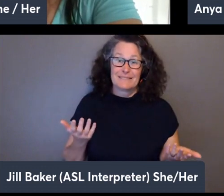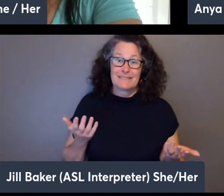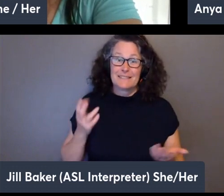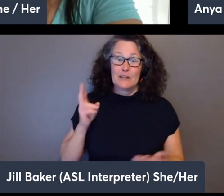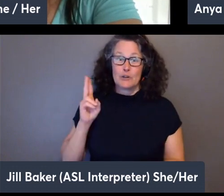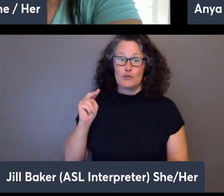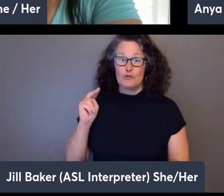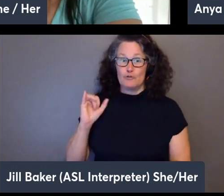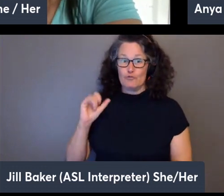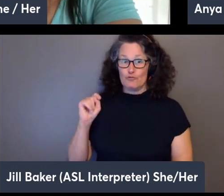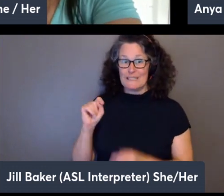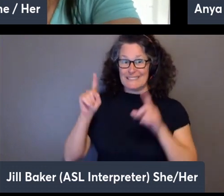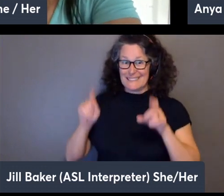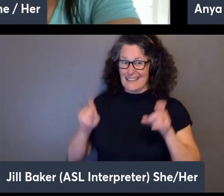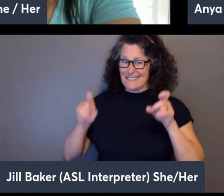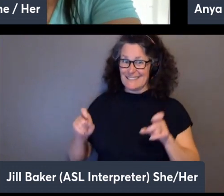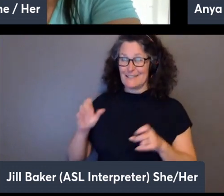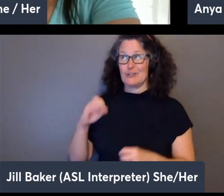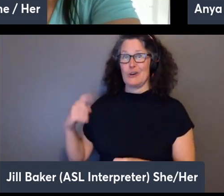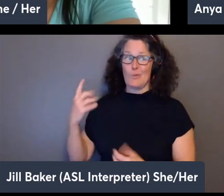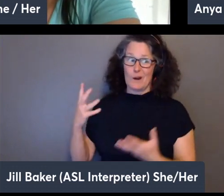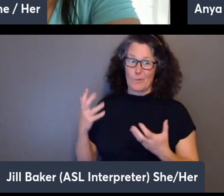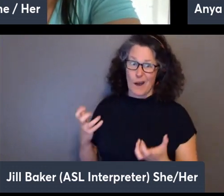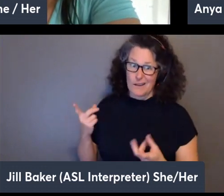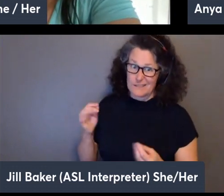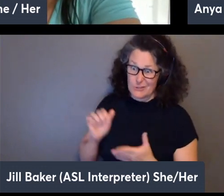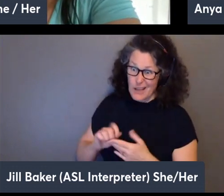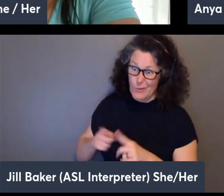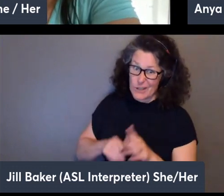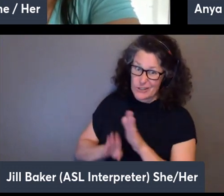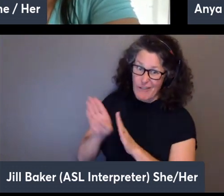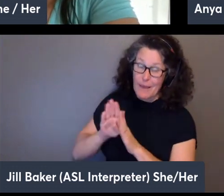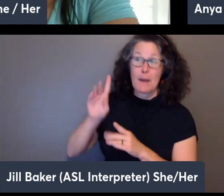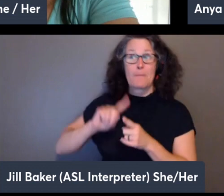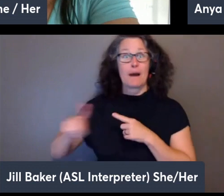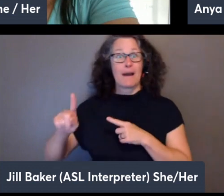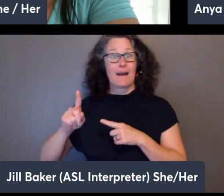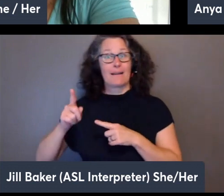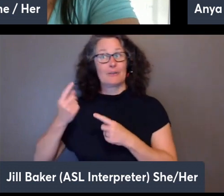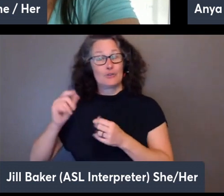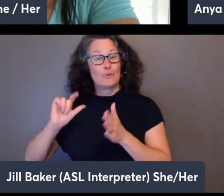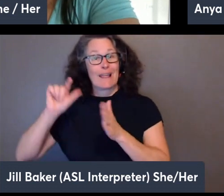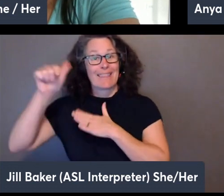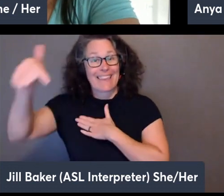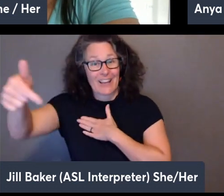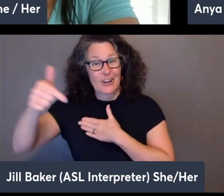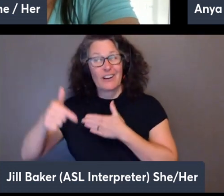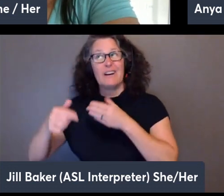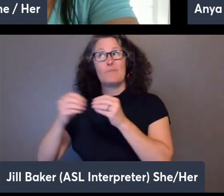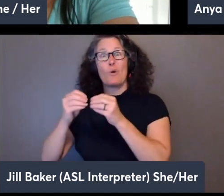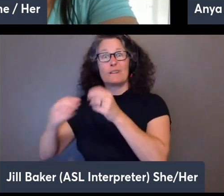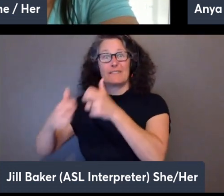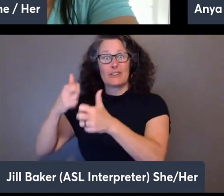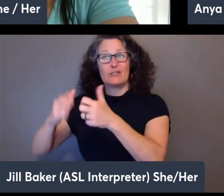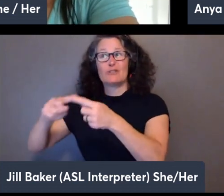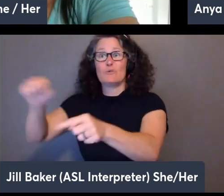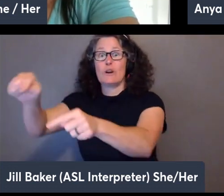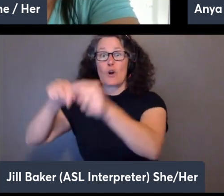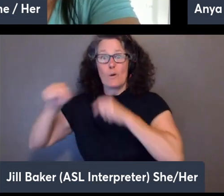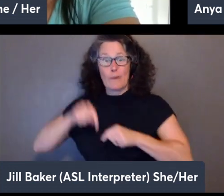testing. Nobody really wants to do it when you're developing, but if you do it after the fact, it's a lot more difficult to go back and implement